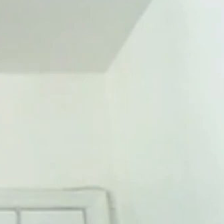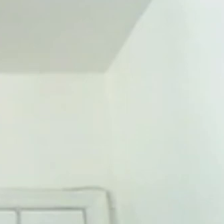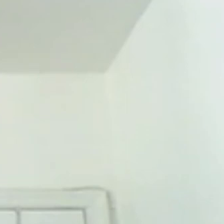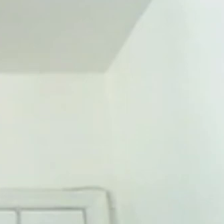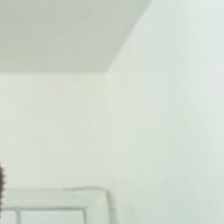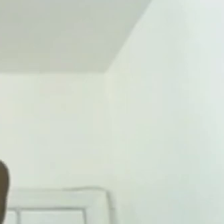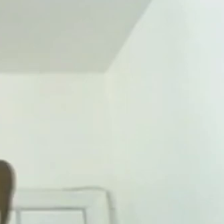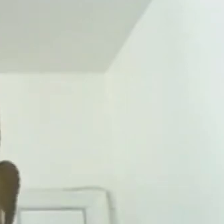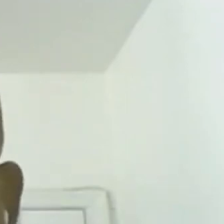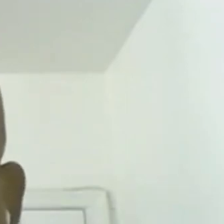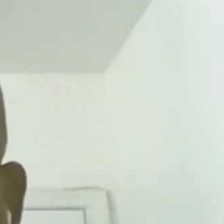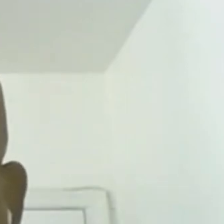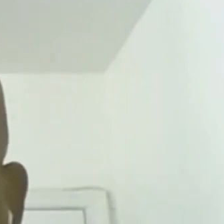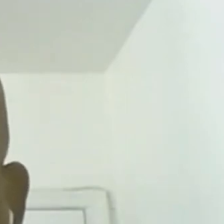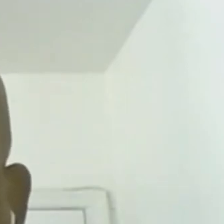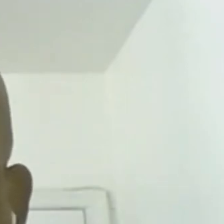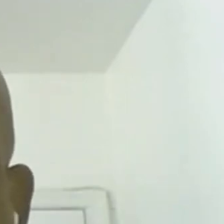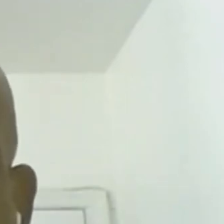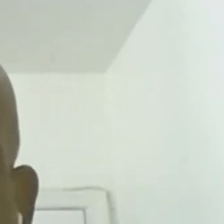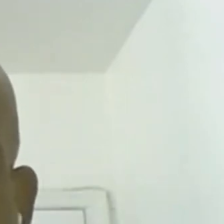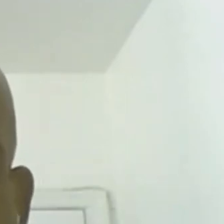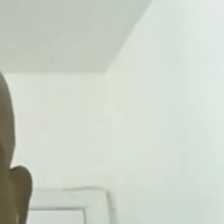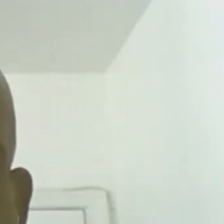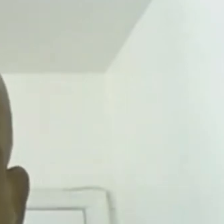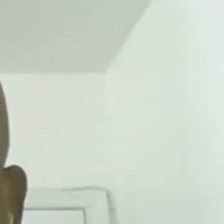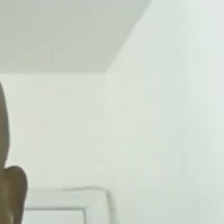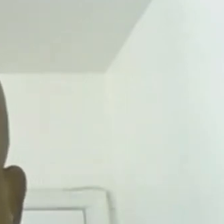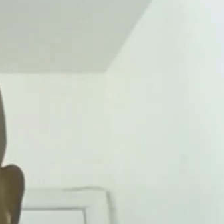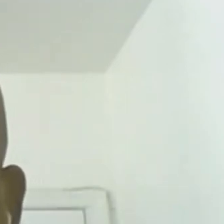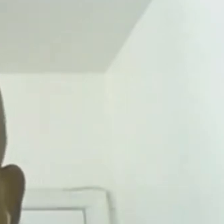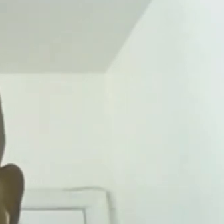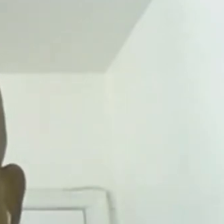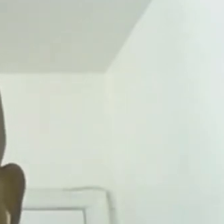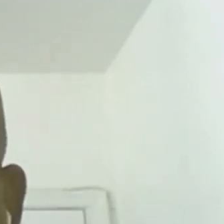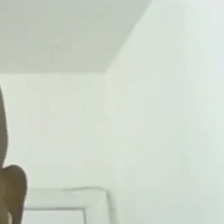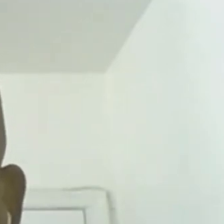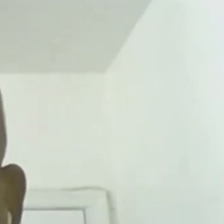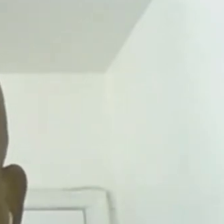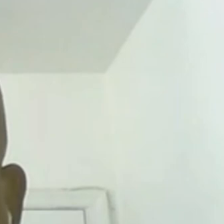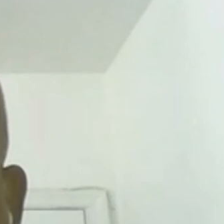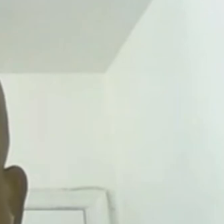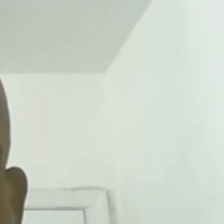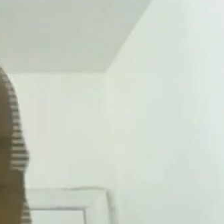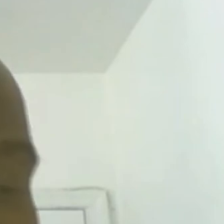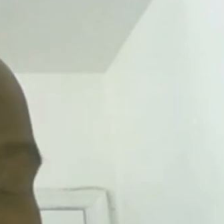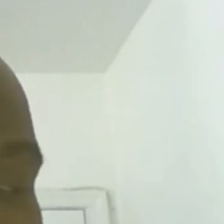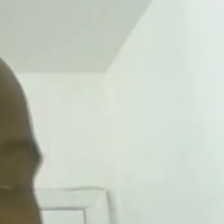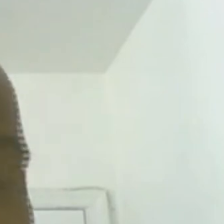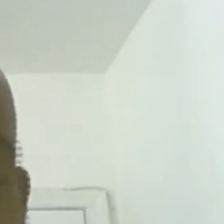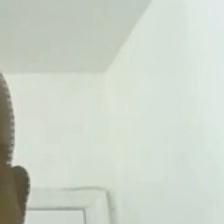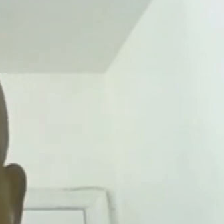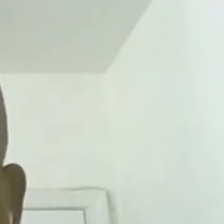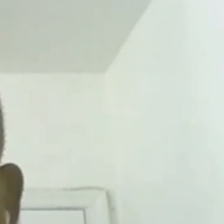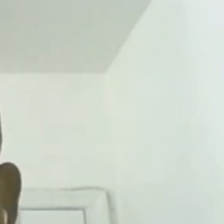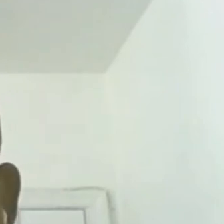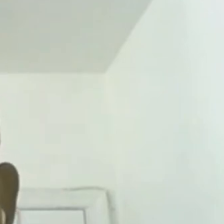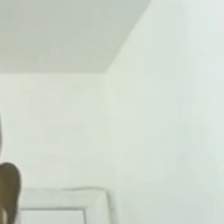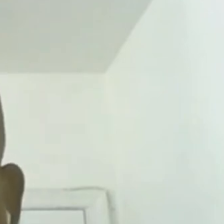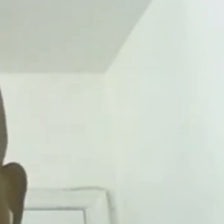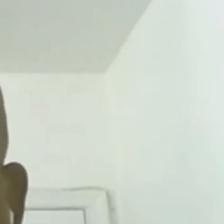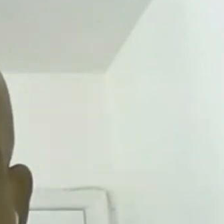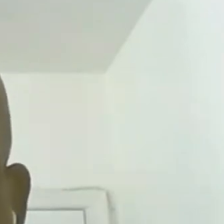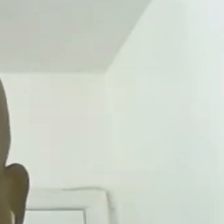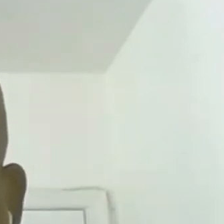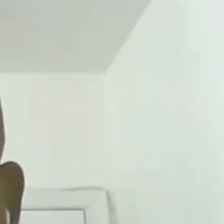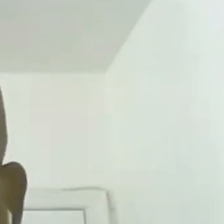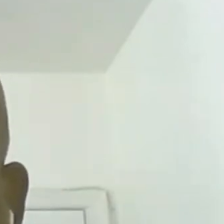This concludes the business before this Committee on Finance today. I'm going to thank all members of council and their staff for